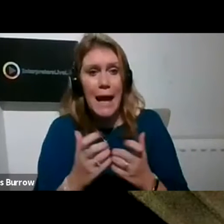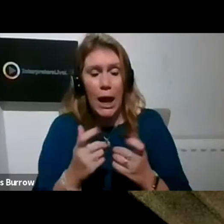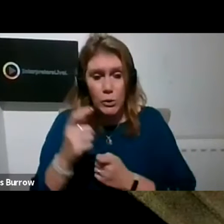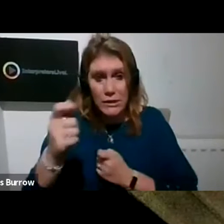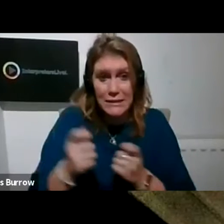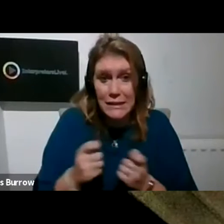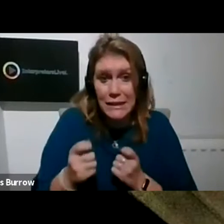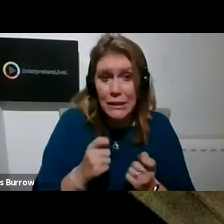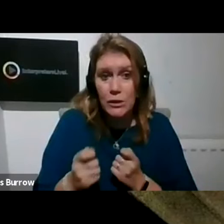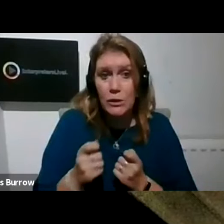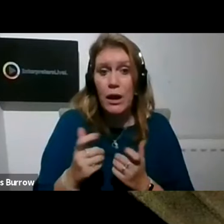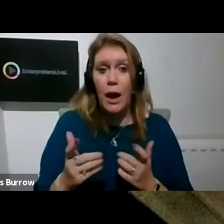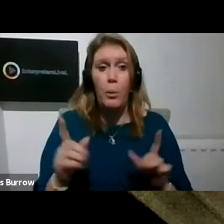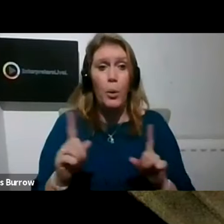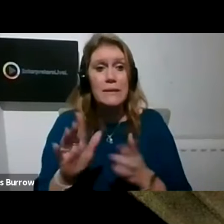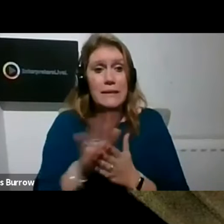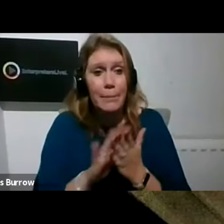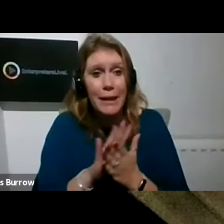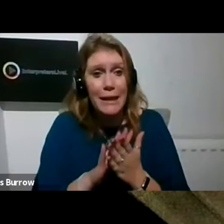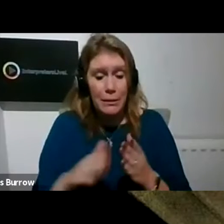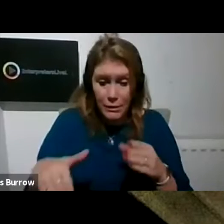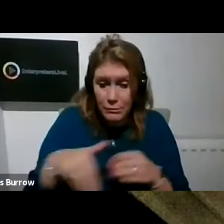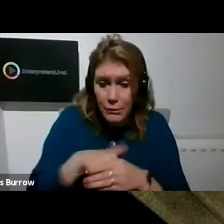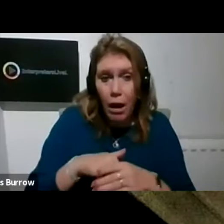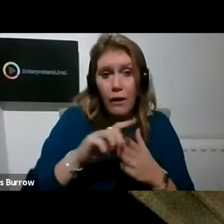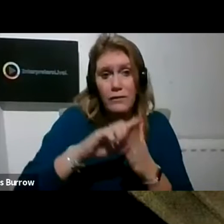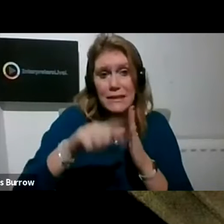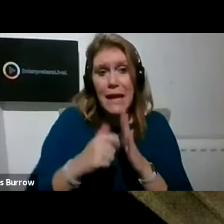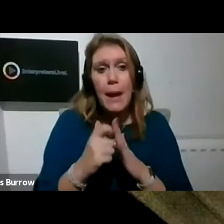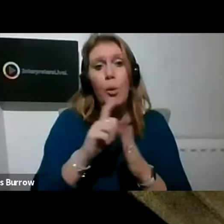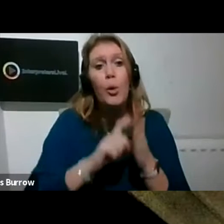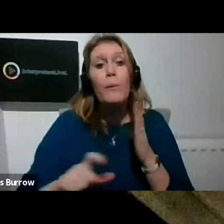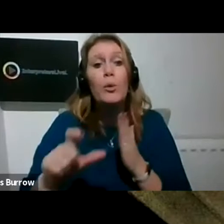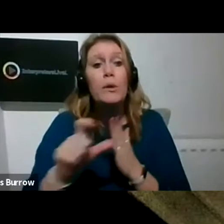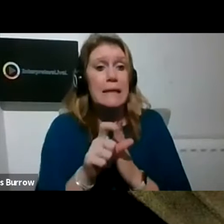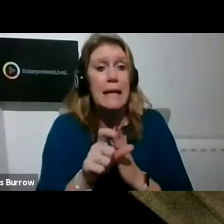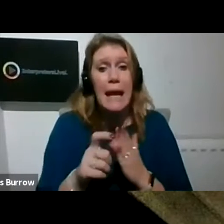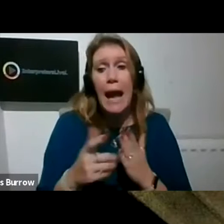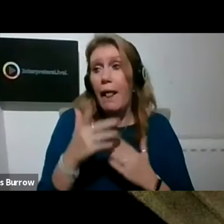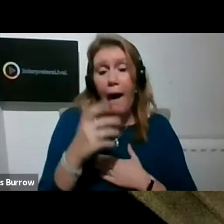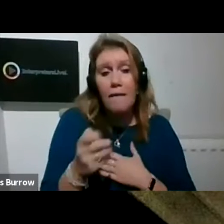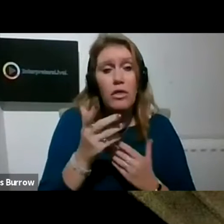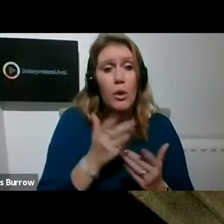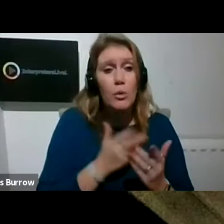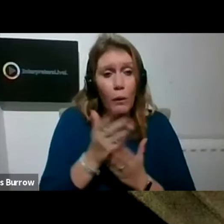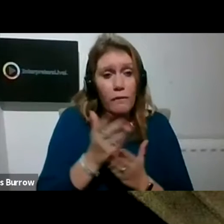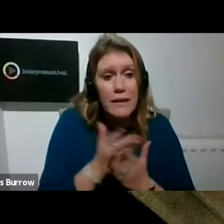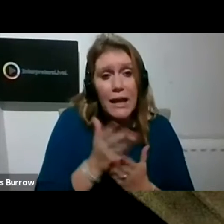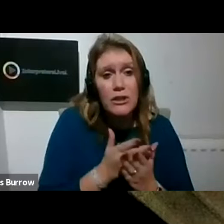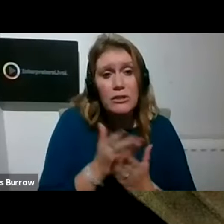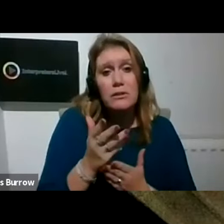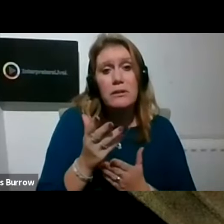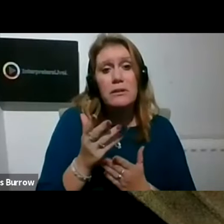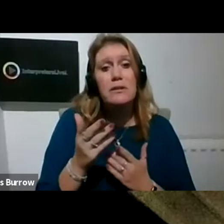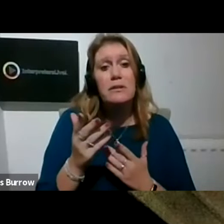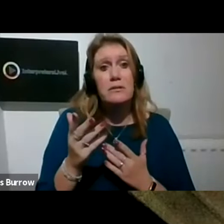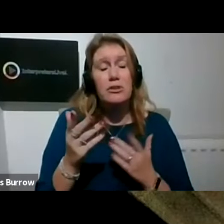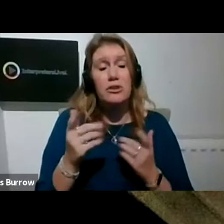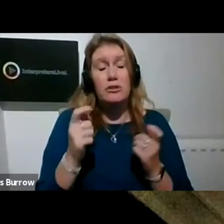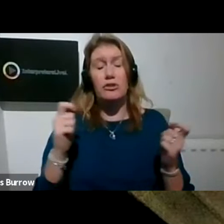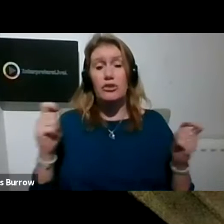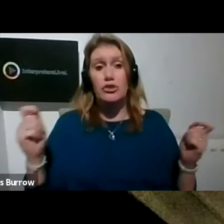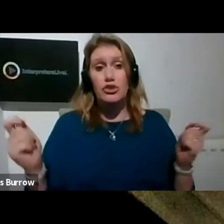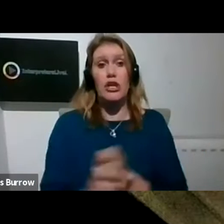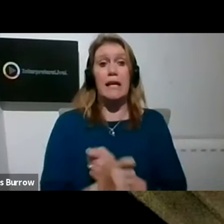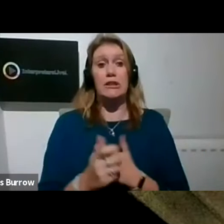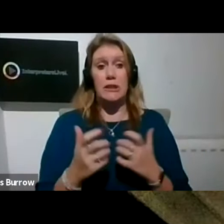to be a part of a disabled community? So just having those conversations with people just completely kind of changed the way that I